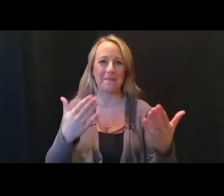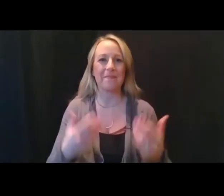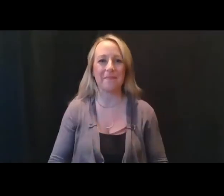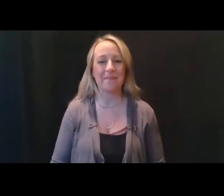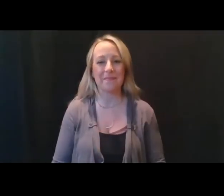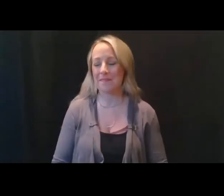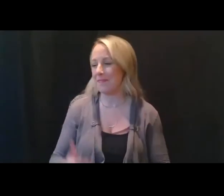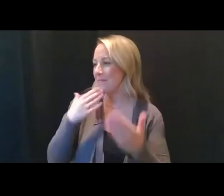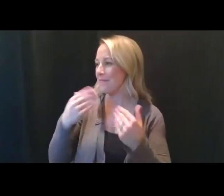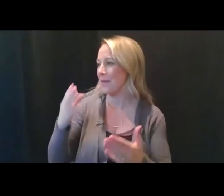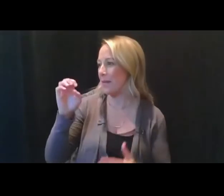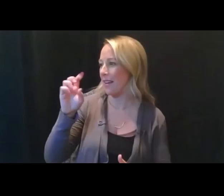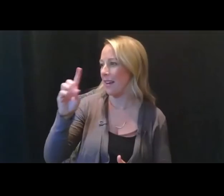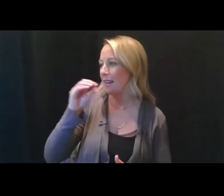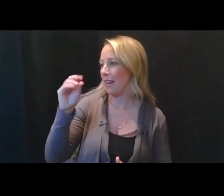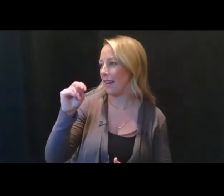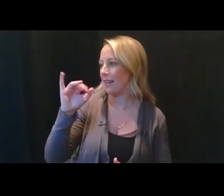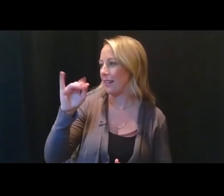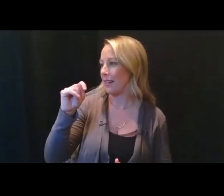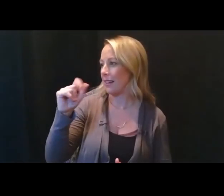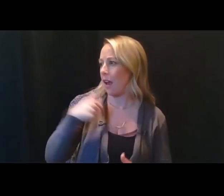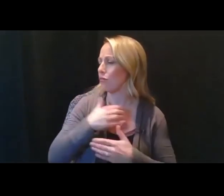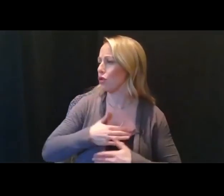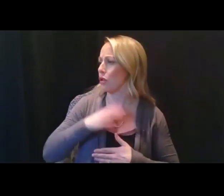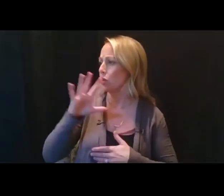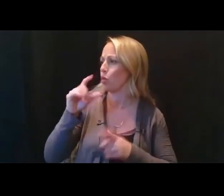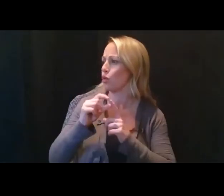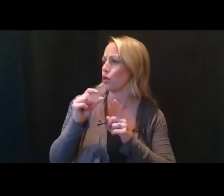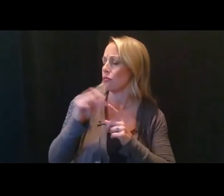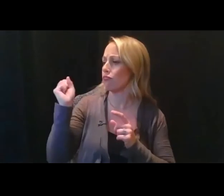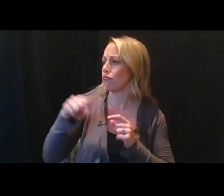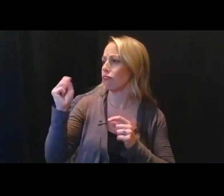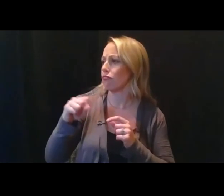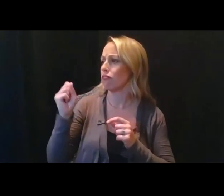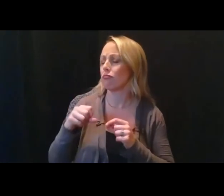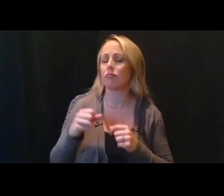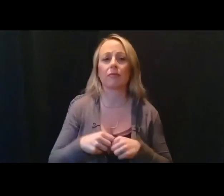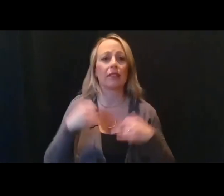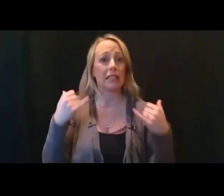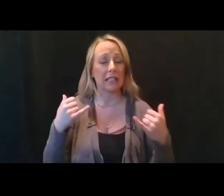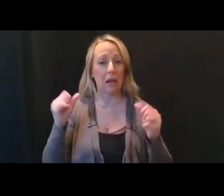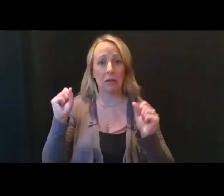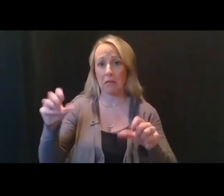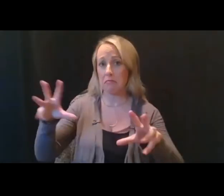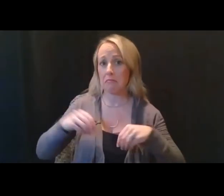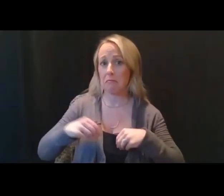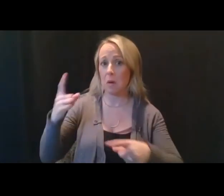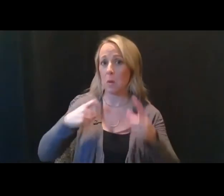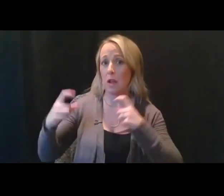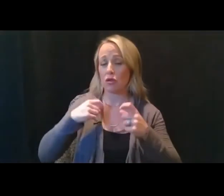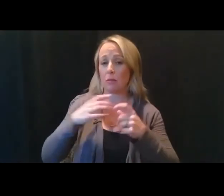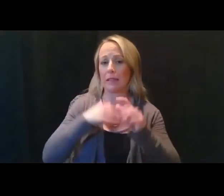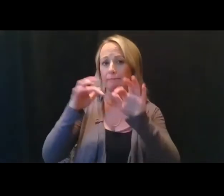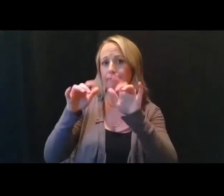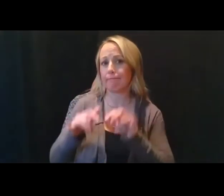Thank you, Ed and Nita. I appreciate those words. We are now, we'll be able to take questions. Please type them into the chat